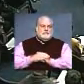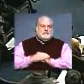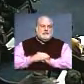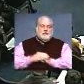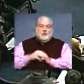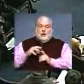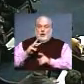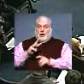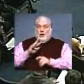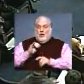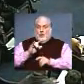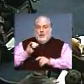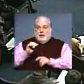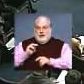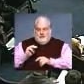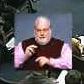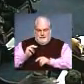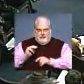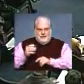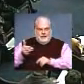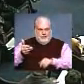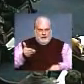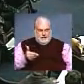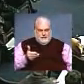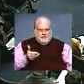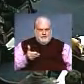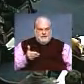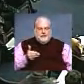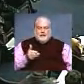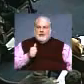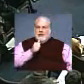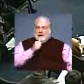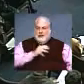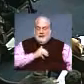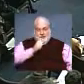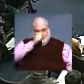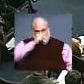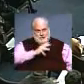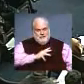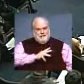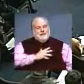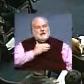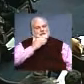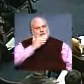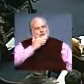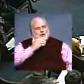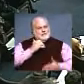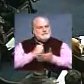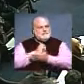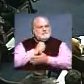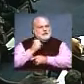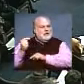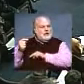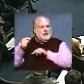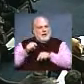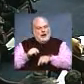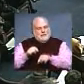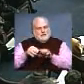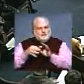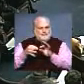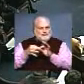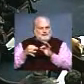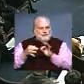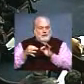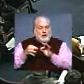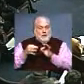William? Yes, sir. Welcome. Ladies and gentlemen, thank you for allowing me the time to speak before you. I moved to